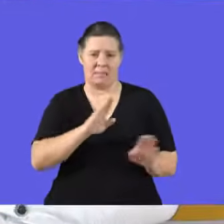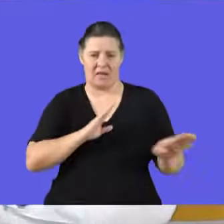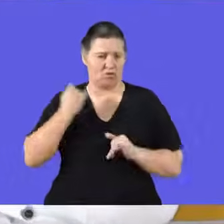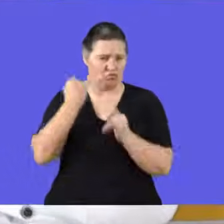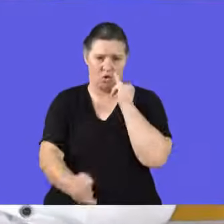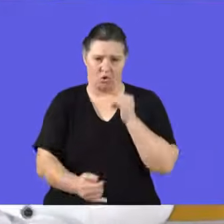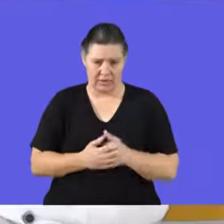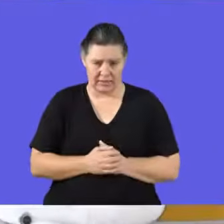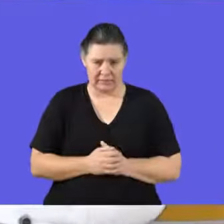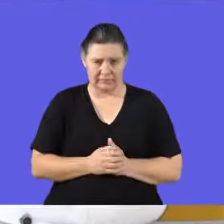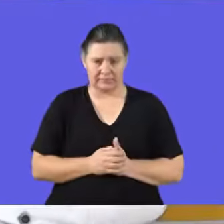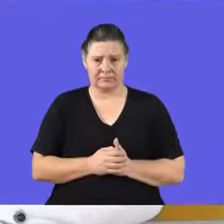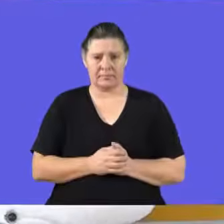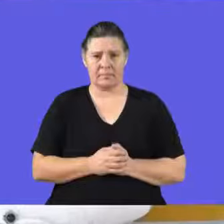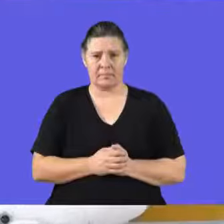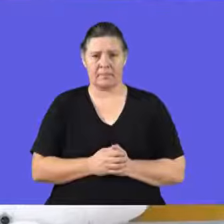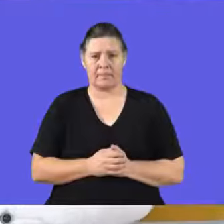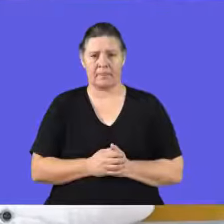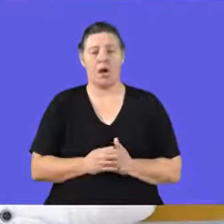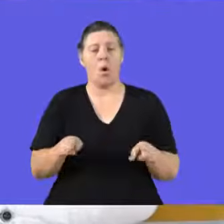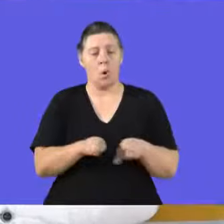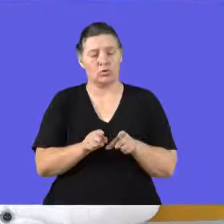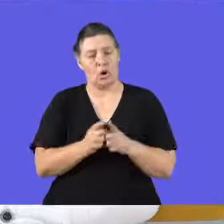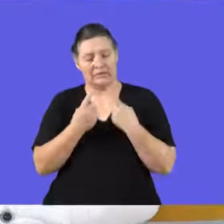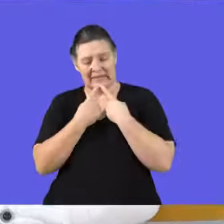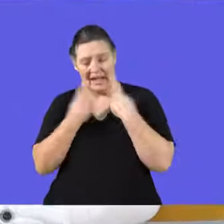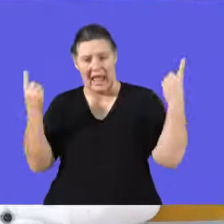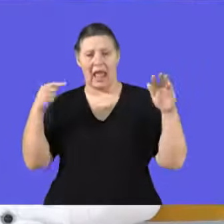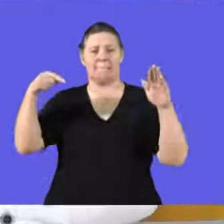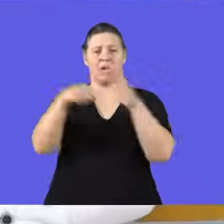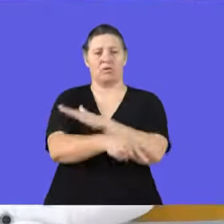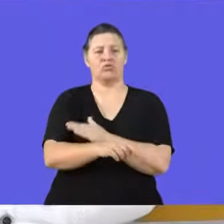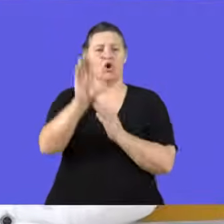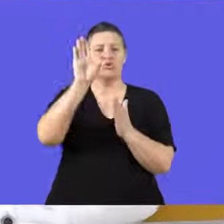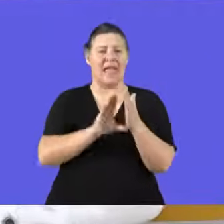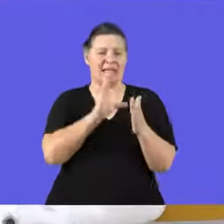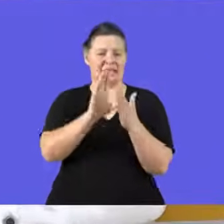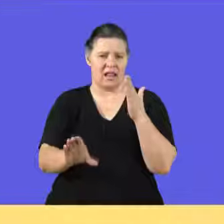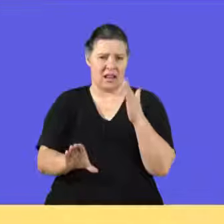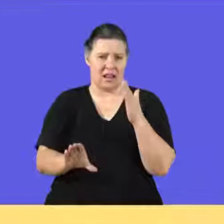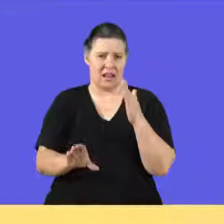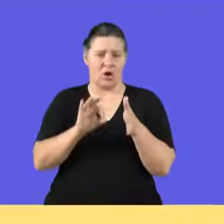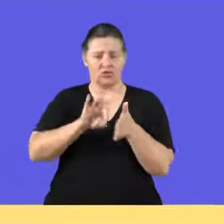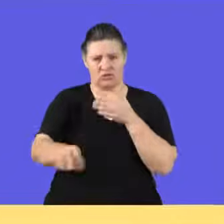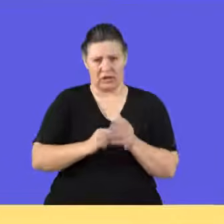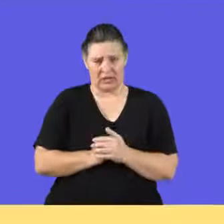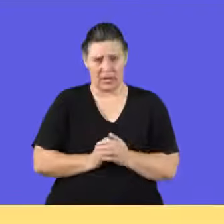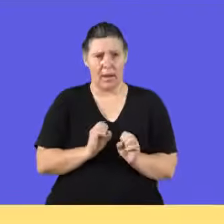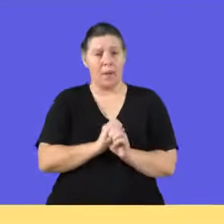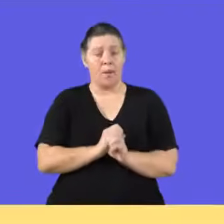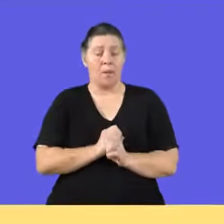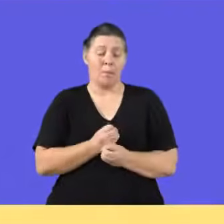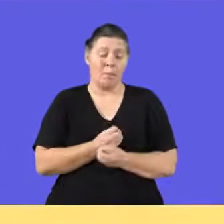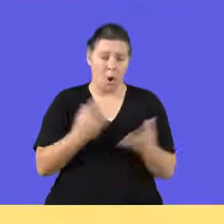unethical behavior. And then I am also going to talk about declaring bankruptcy to cancel a contract and cut